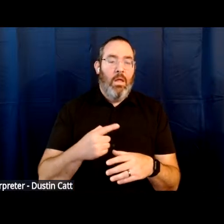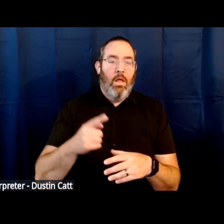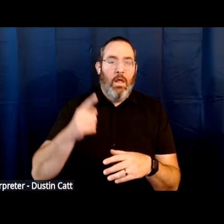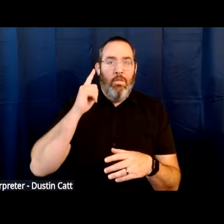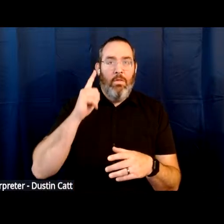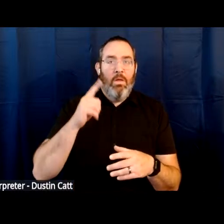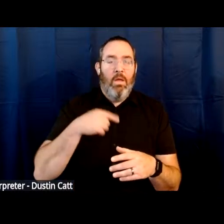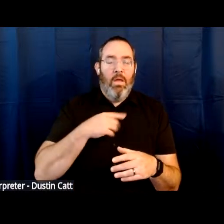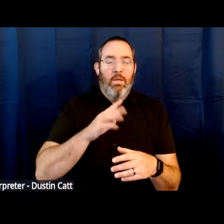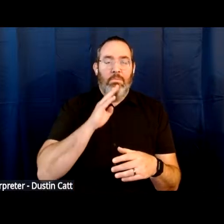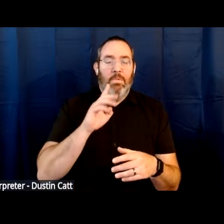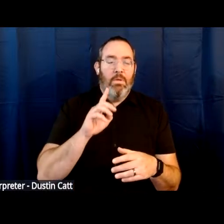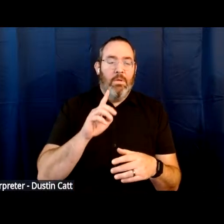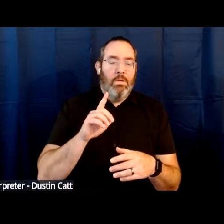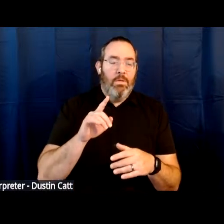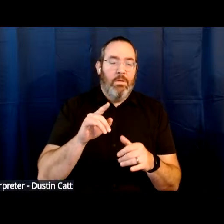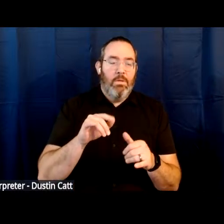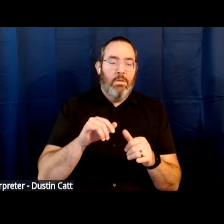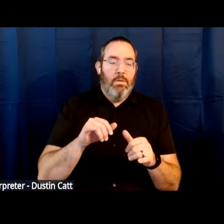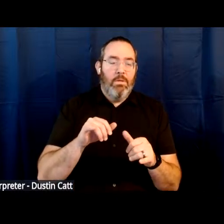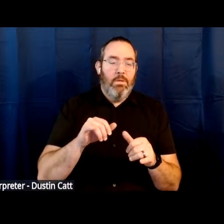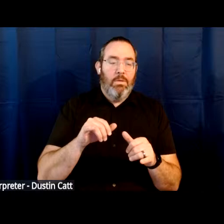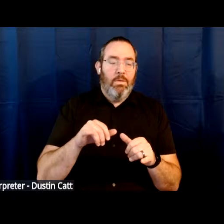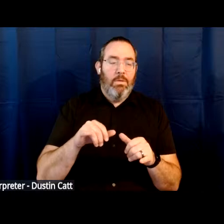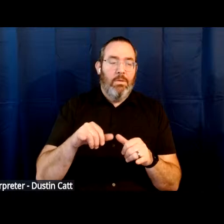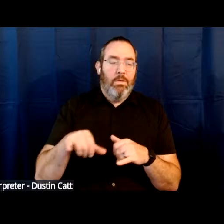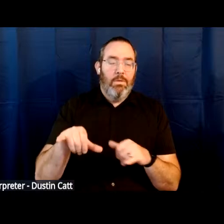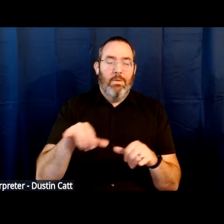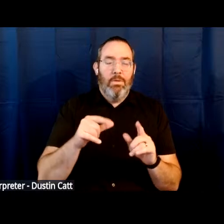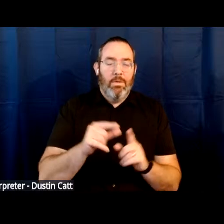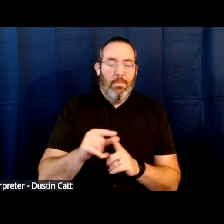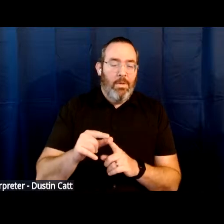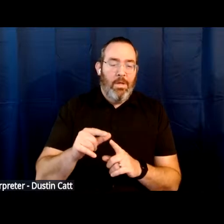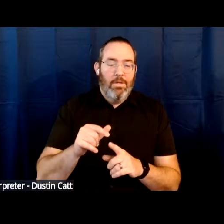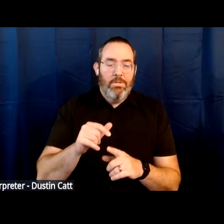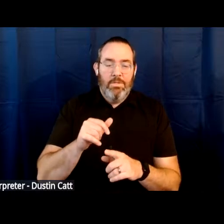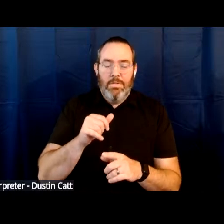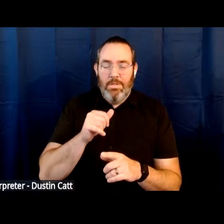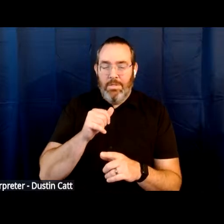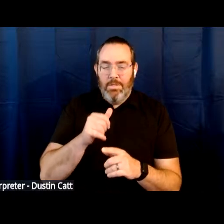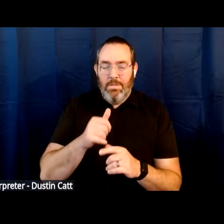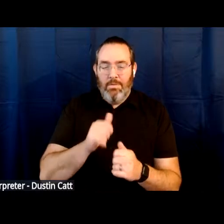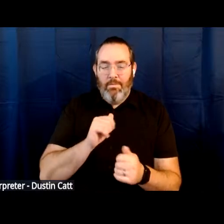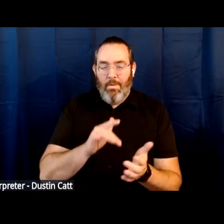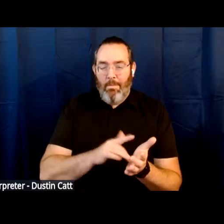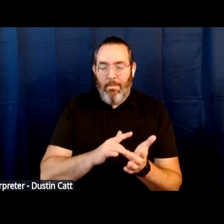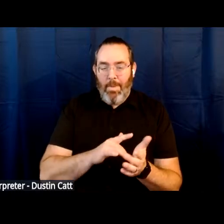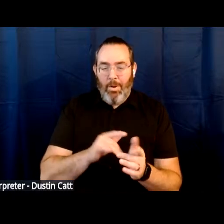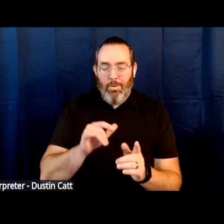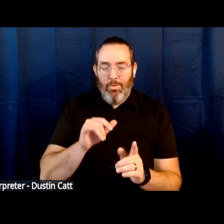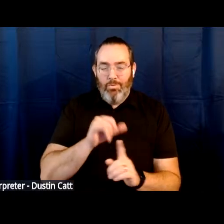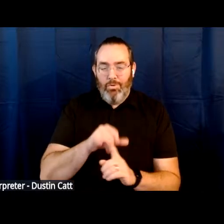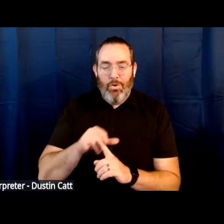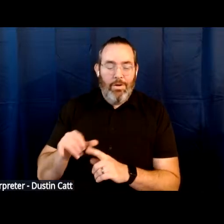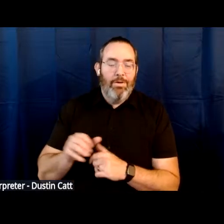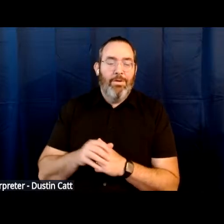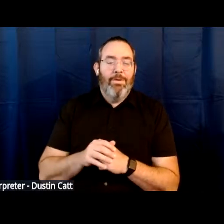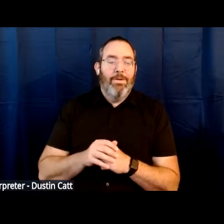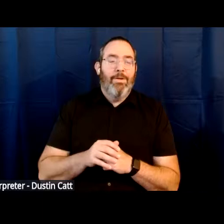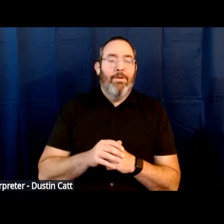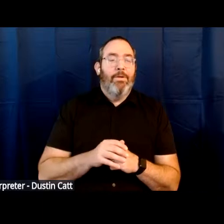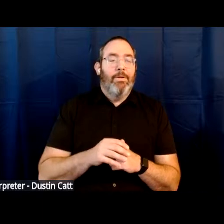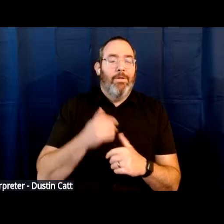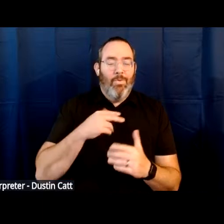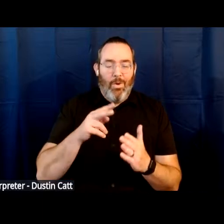and medical jargon, because I went back to school and I studied different forms of medicine and medical research. So I read a